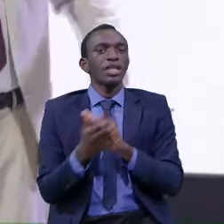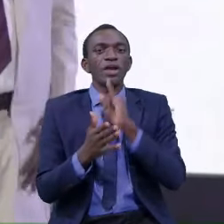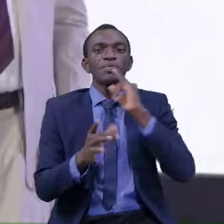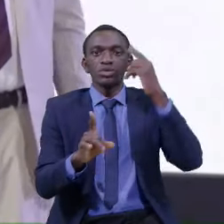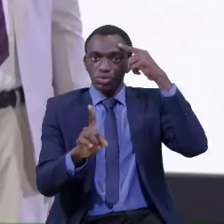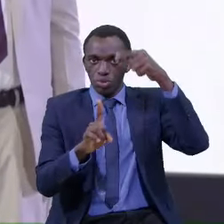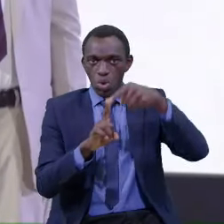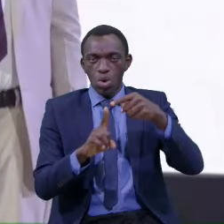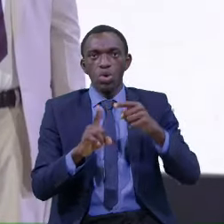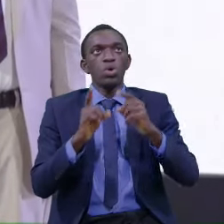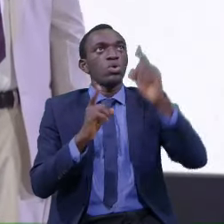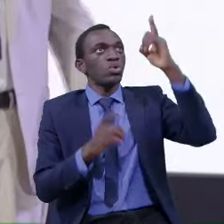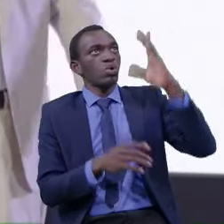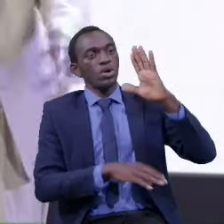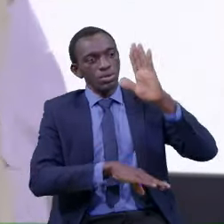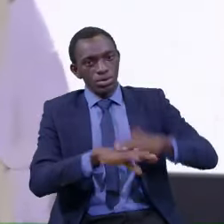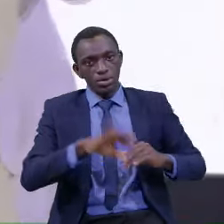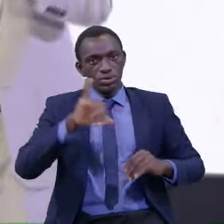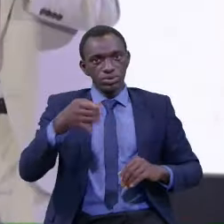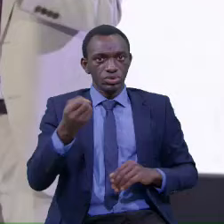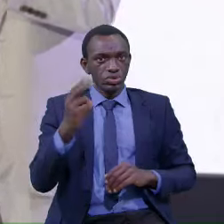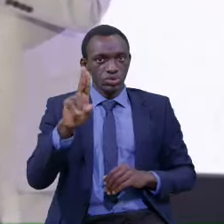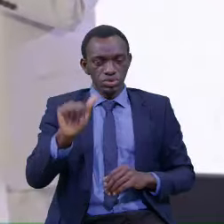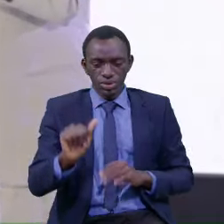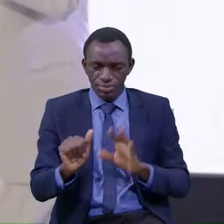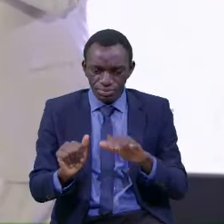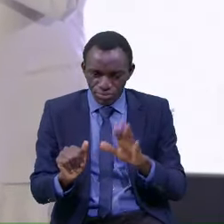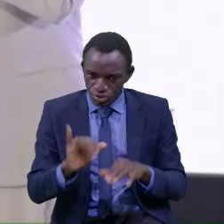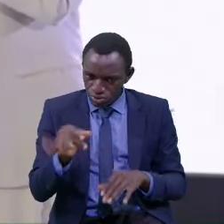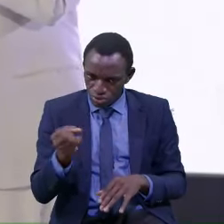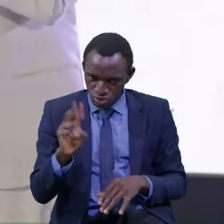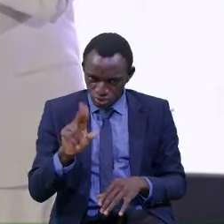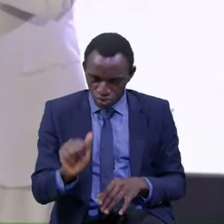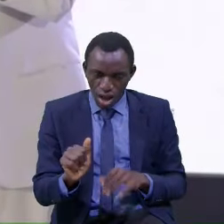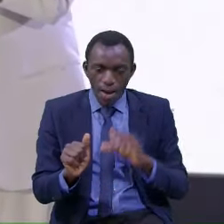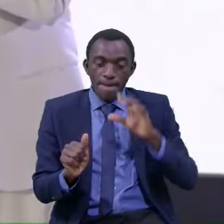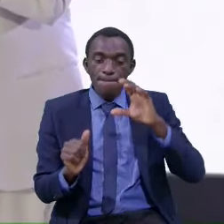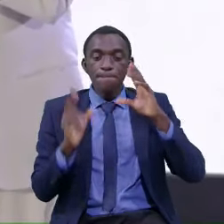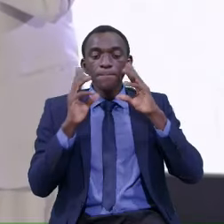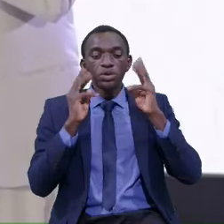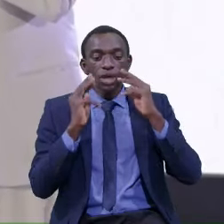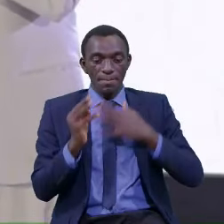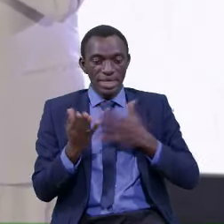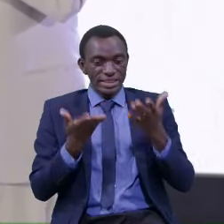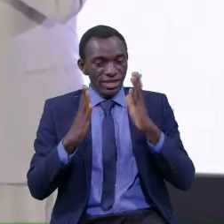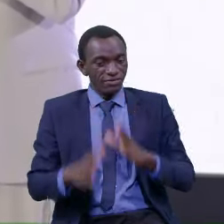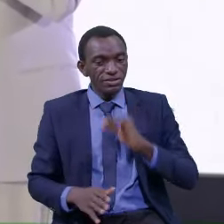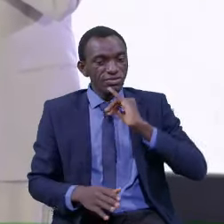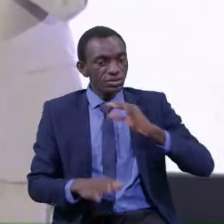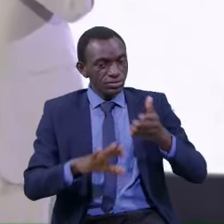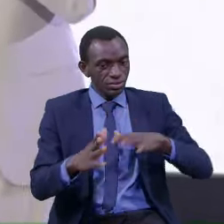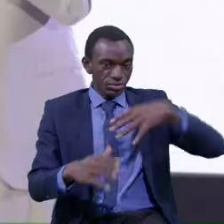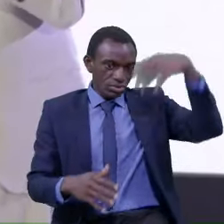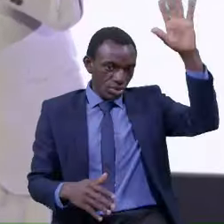Moses, my servant, is gone. Now arise and take the people to the